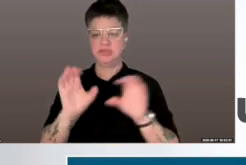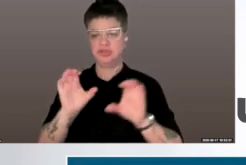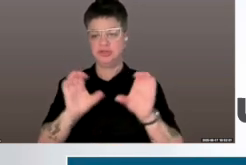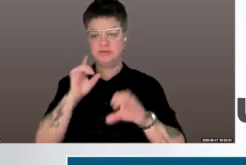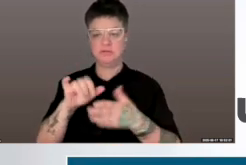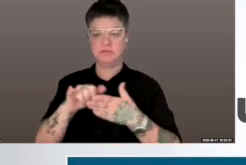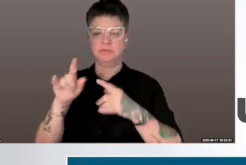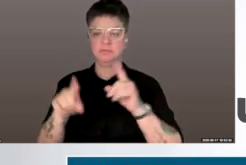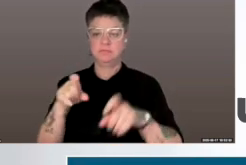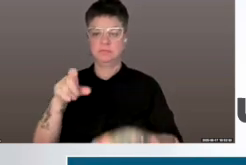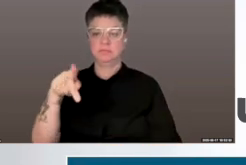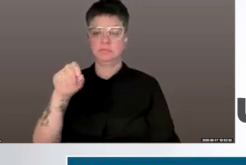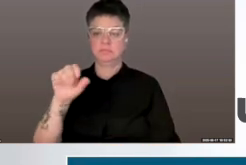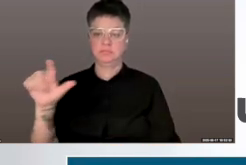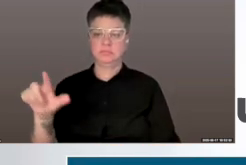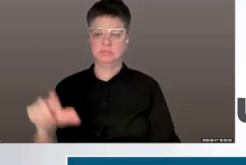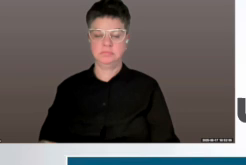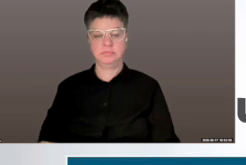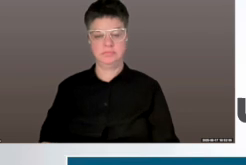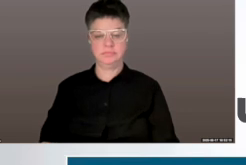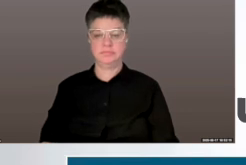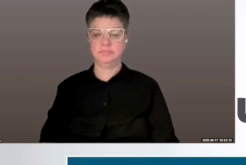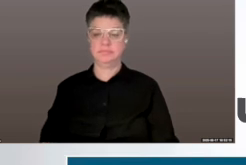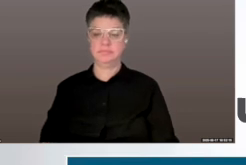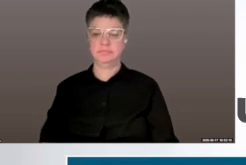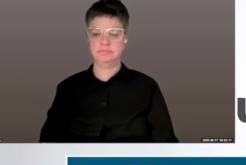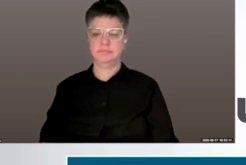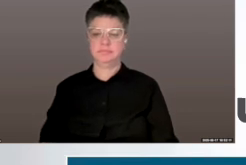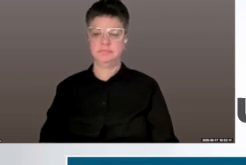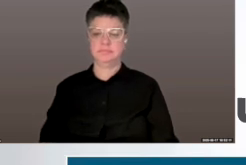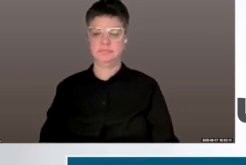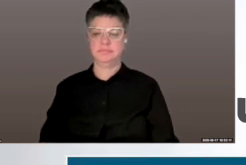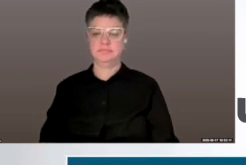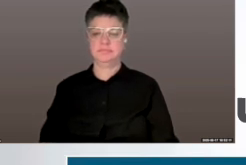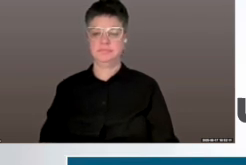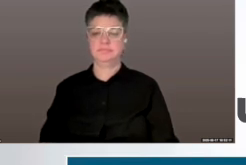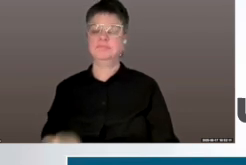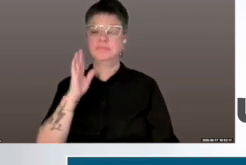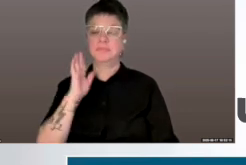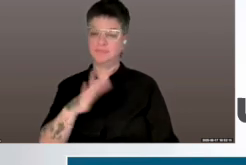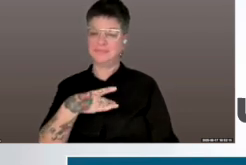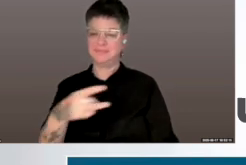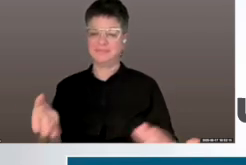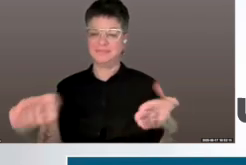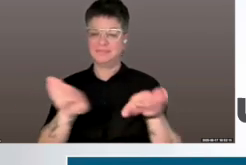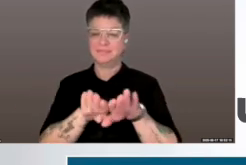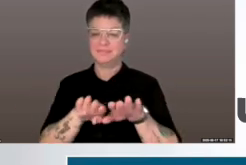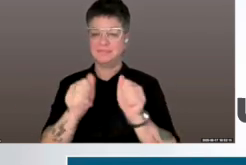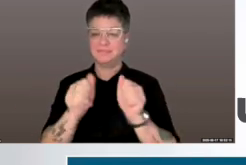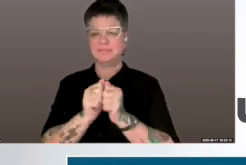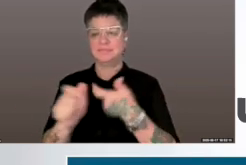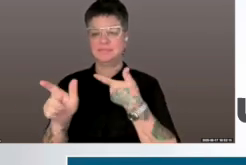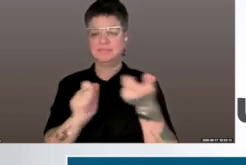that you're interested in. Or as a second way, you can submit a general comment or concern about air quality or climate in your region